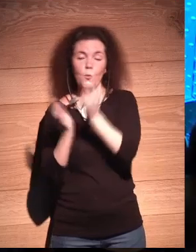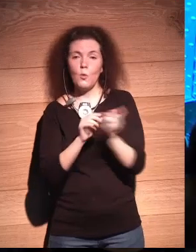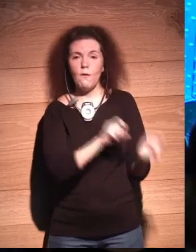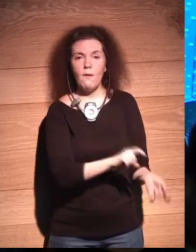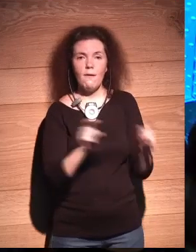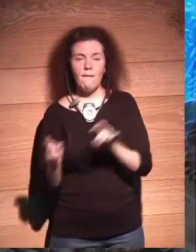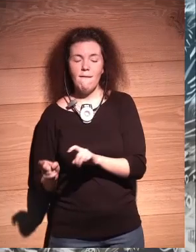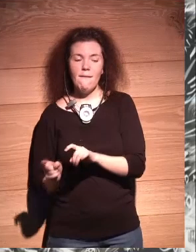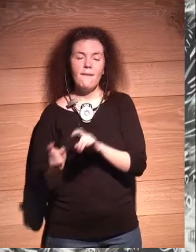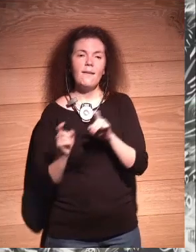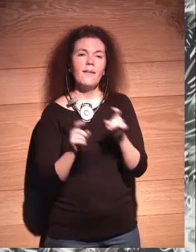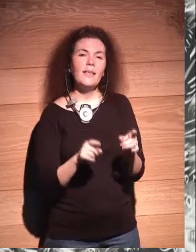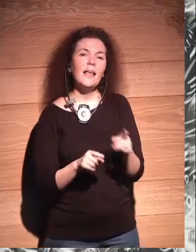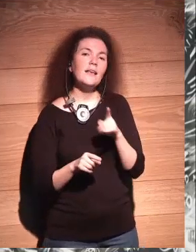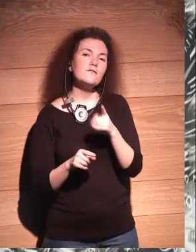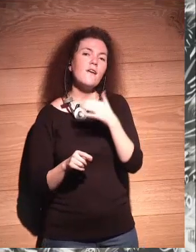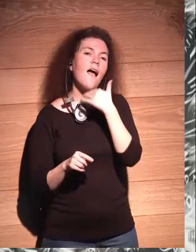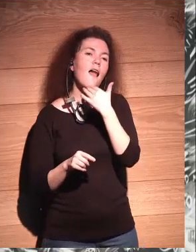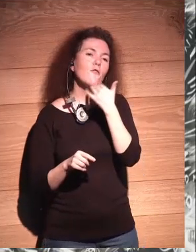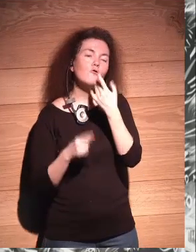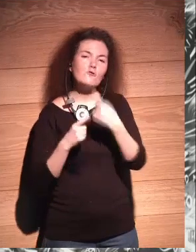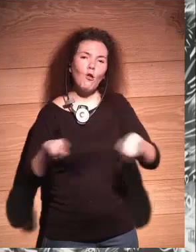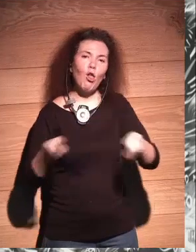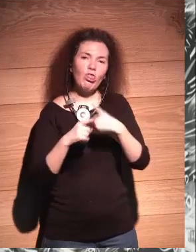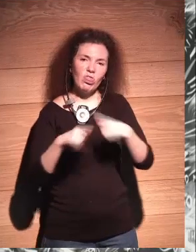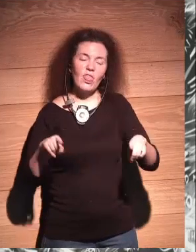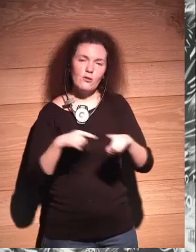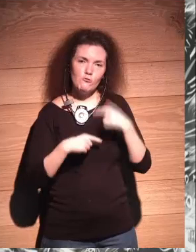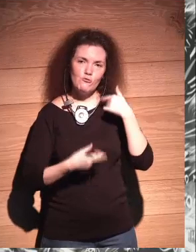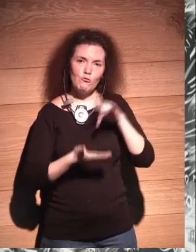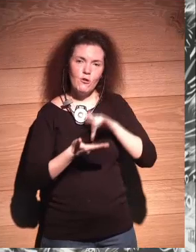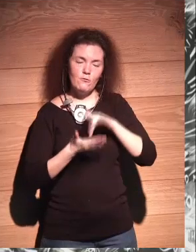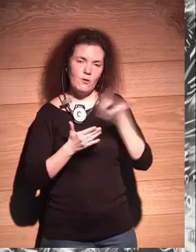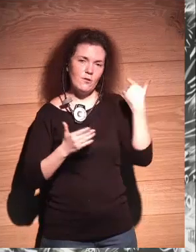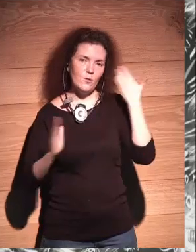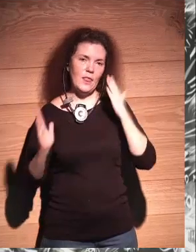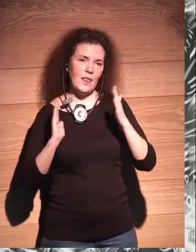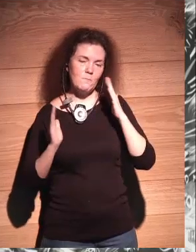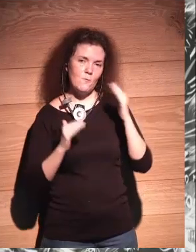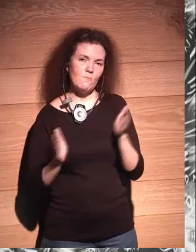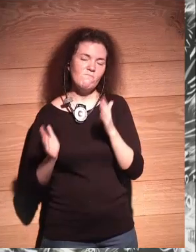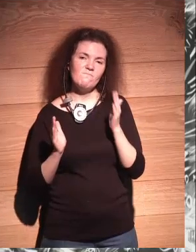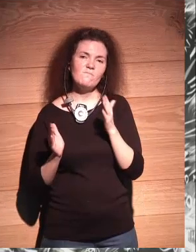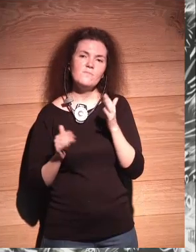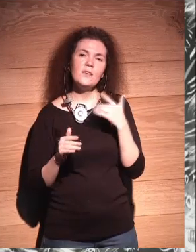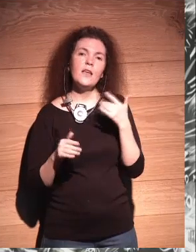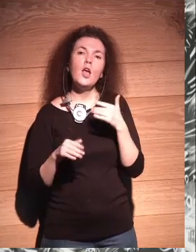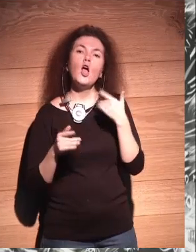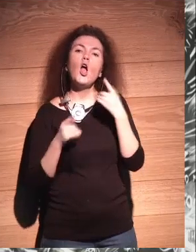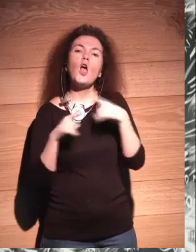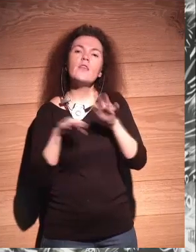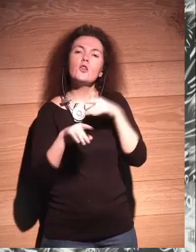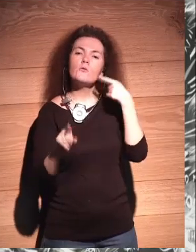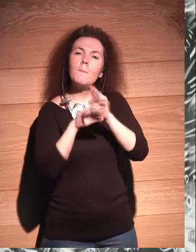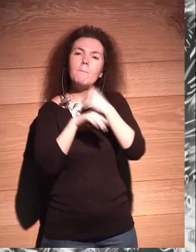These are some concerts that I did, have been doing for a while, and they're for dogs. And I'm reminded of